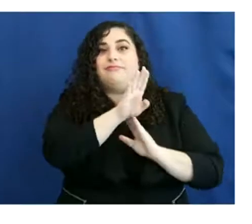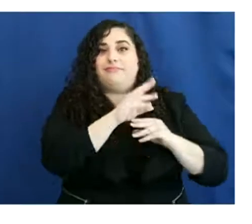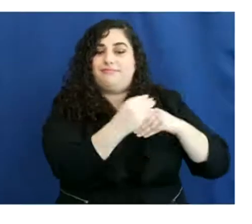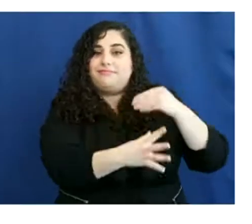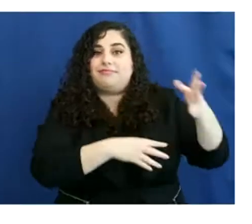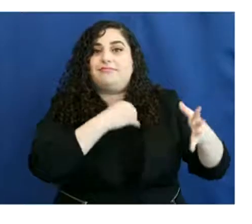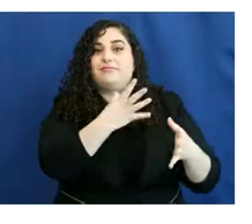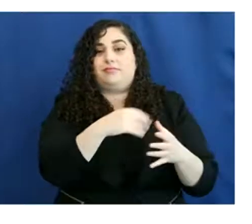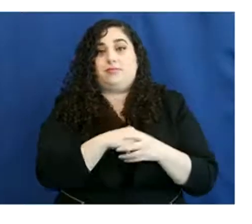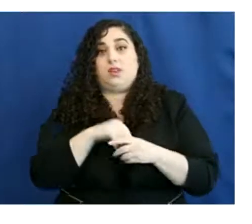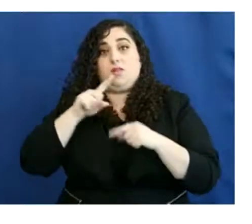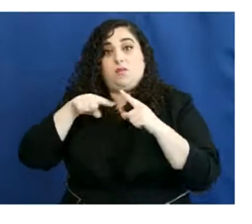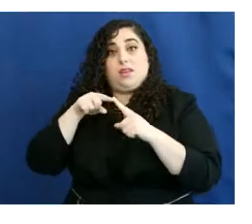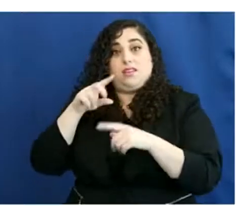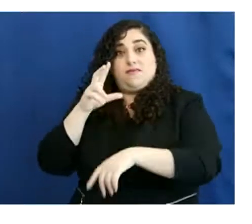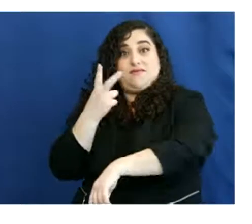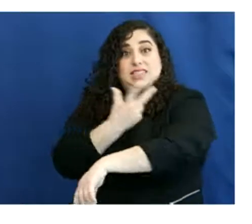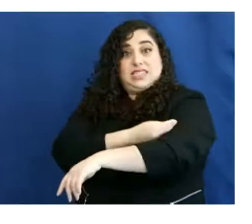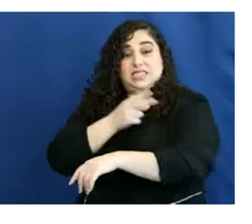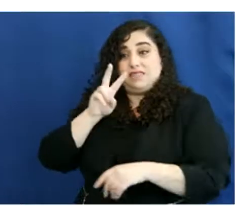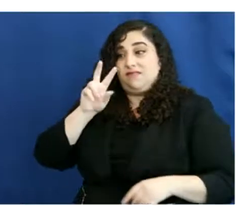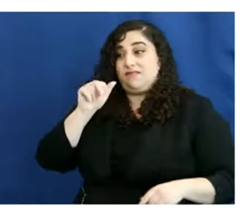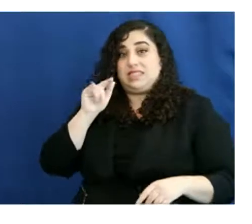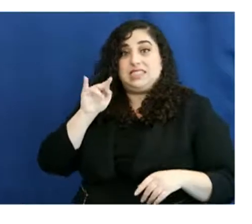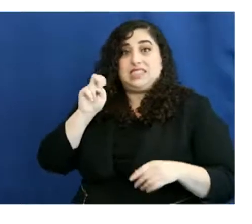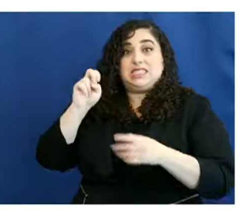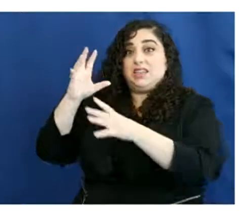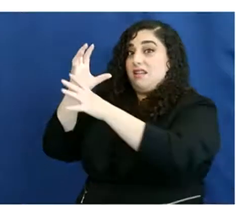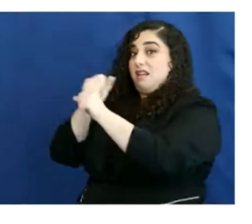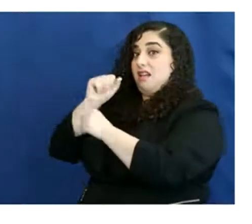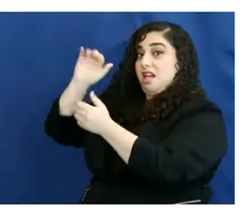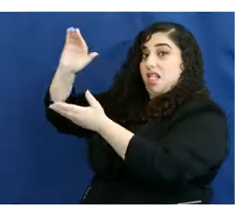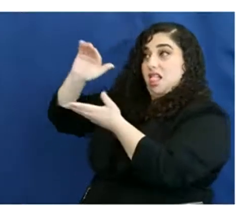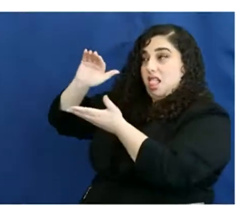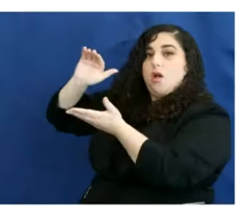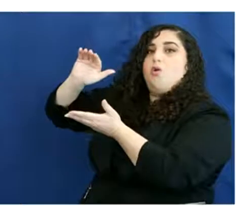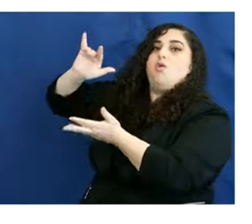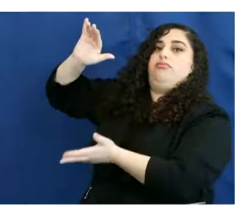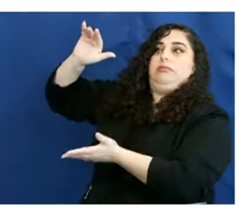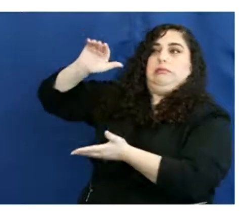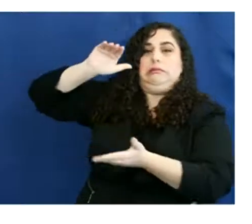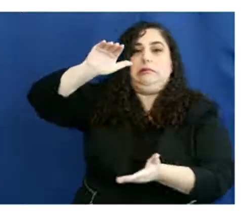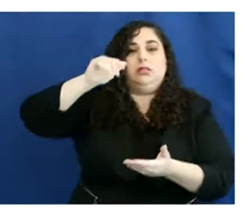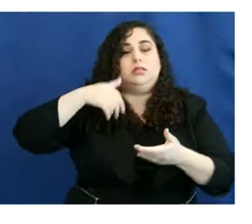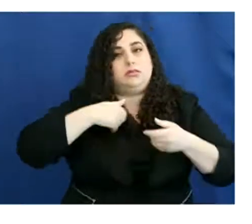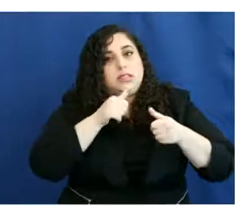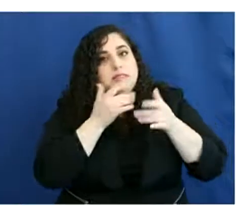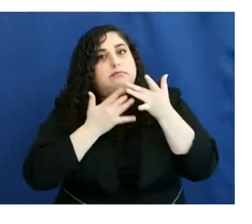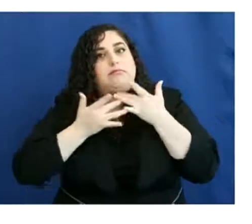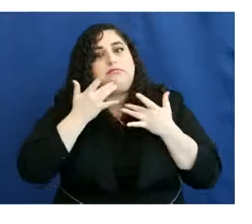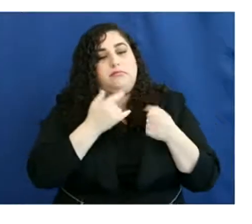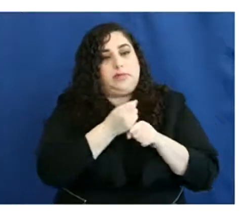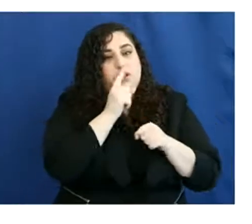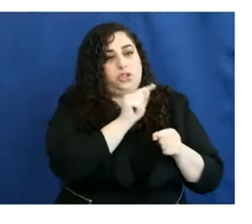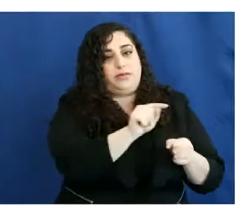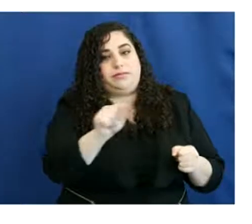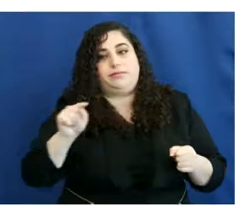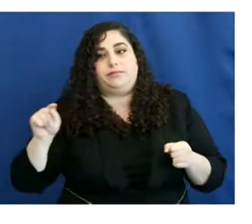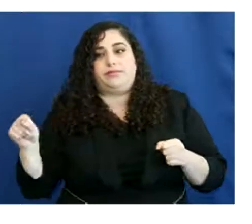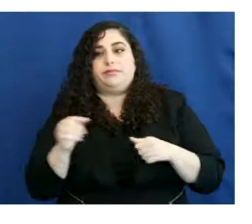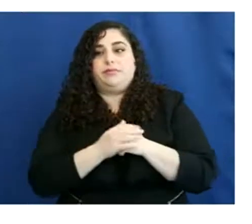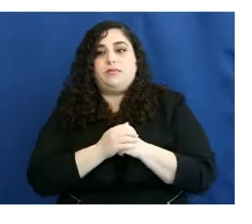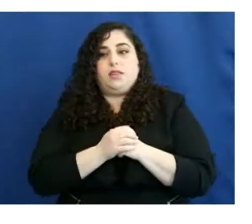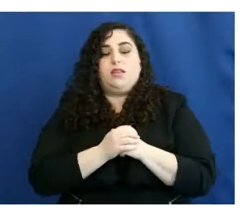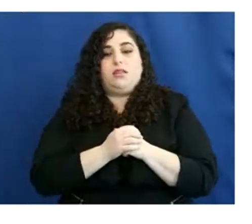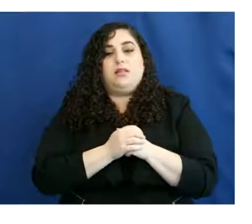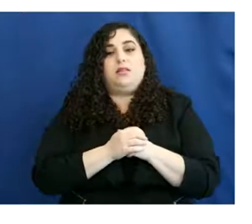as quickly as we possibly can. Now pushing 1.7 million total doses administered. We're approaching almost 1 million